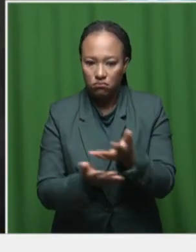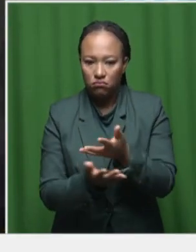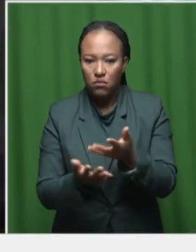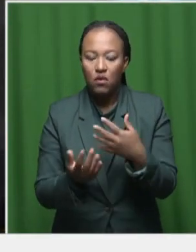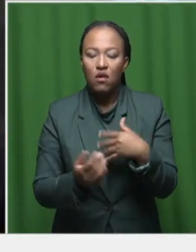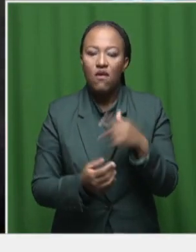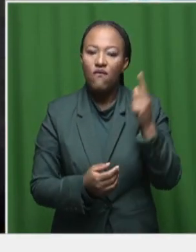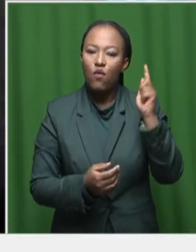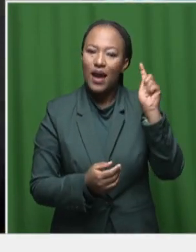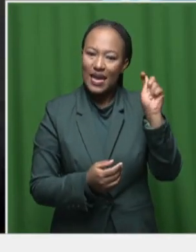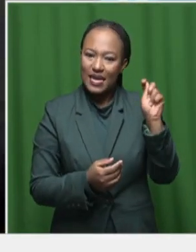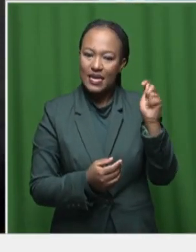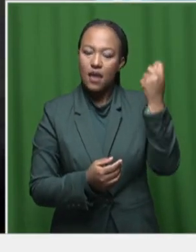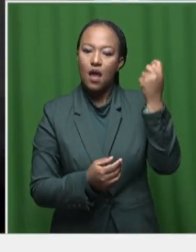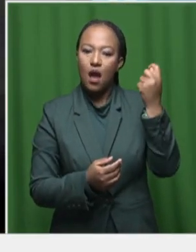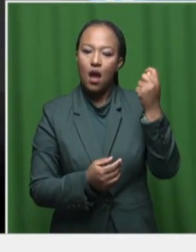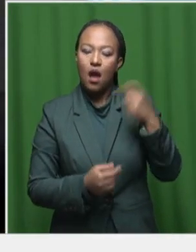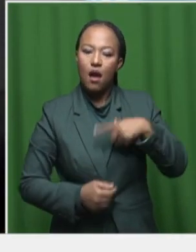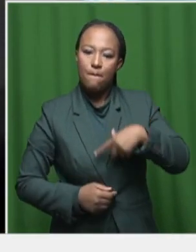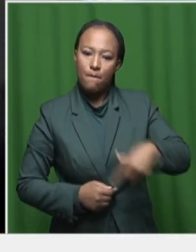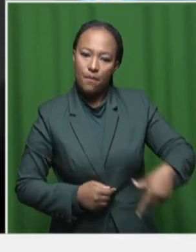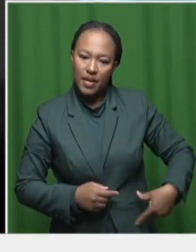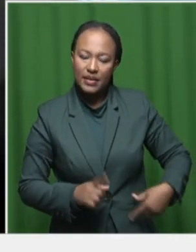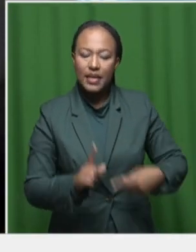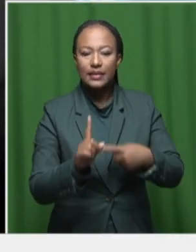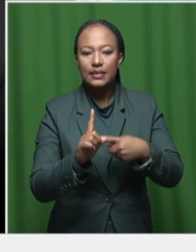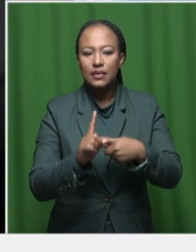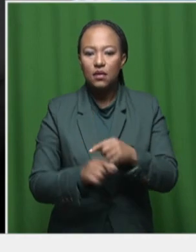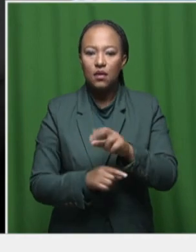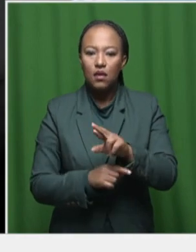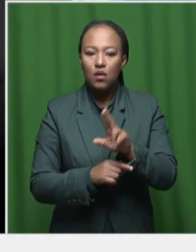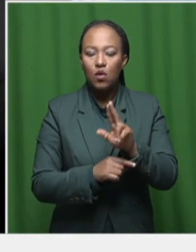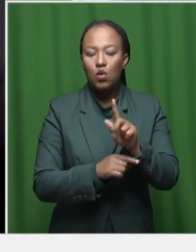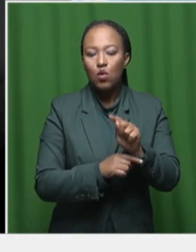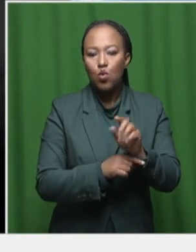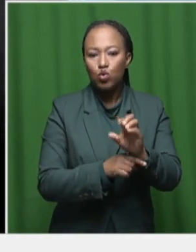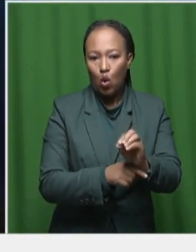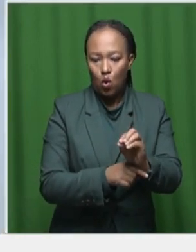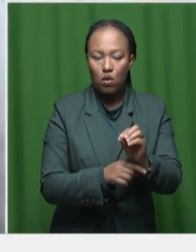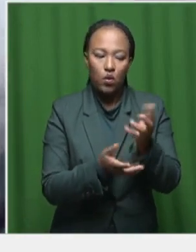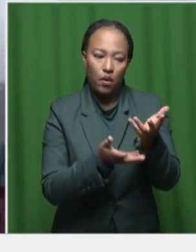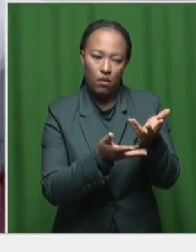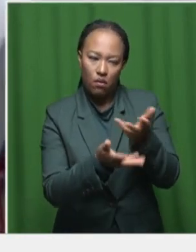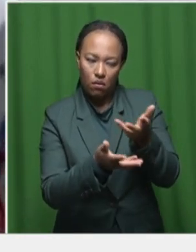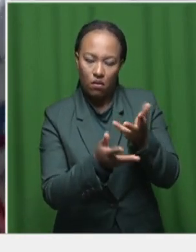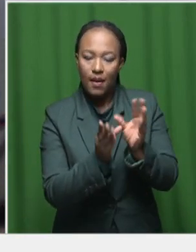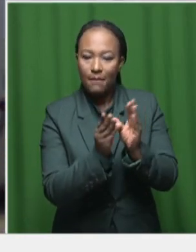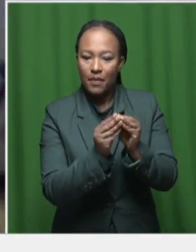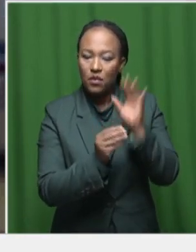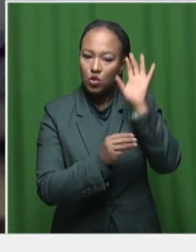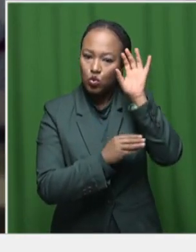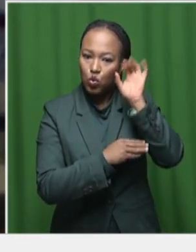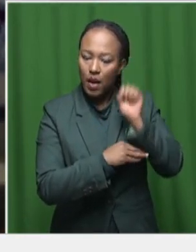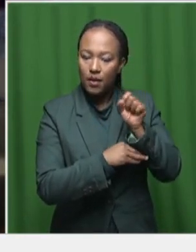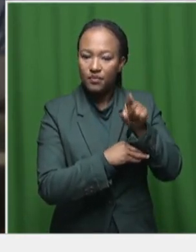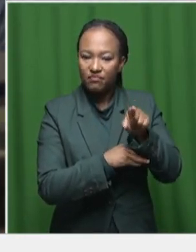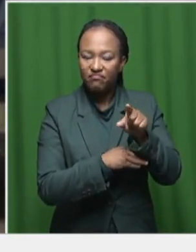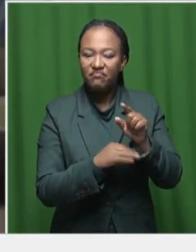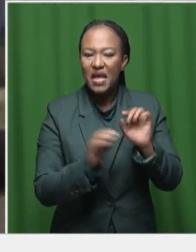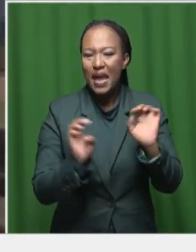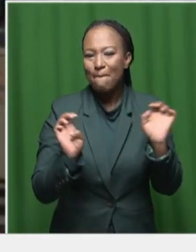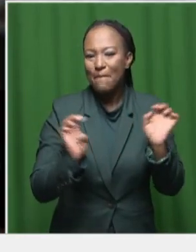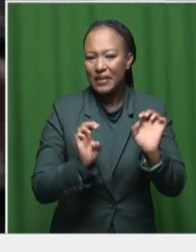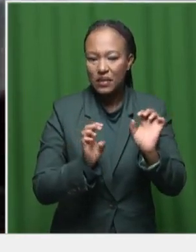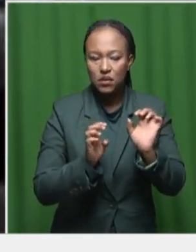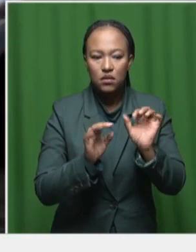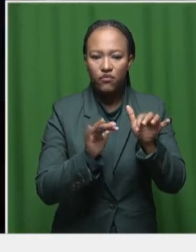of Kenya's President William Ruto, where the issue of Sudan is likely to feature prominently, while Emergency Relief Coordinator Martin